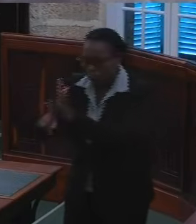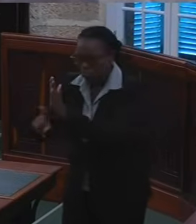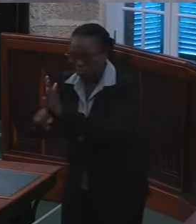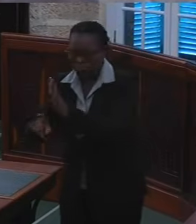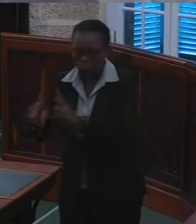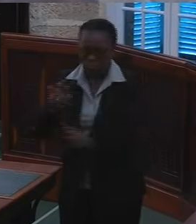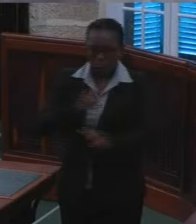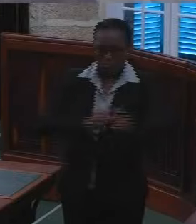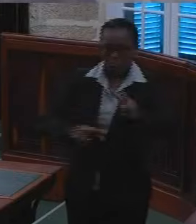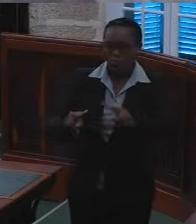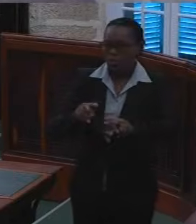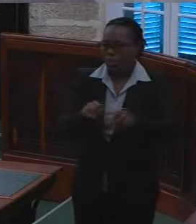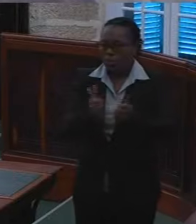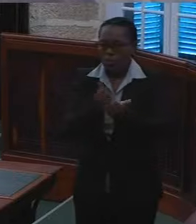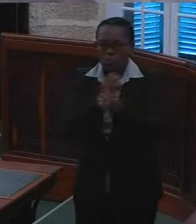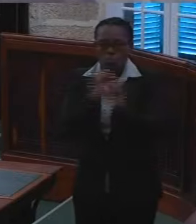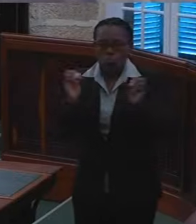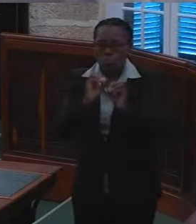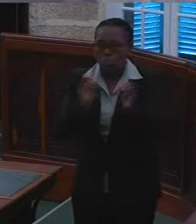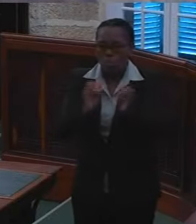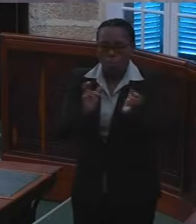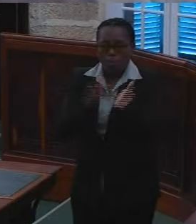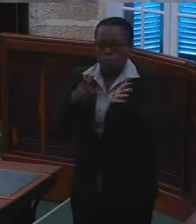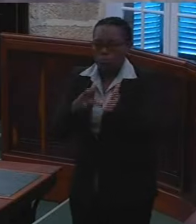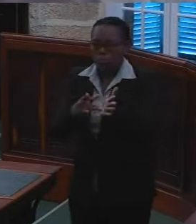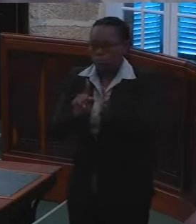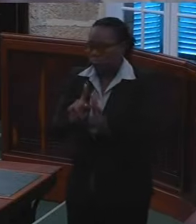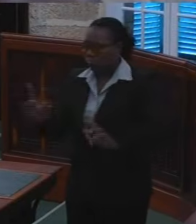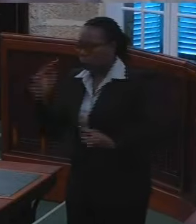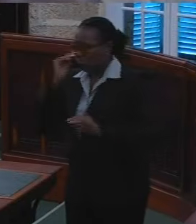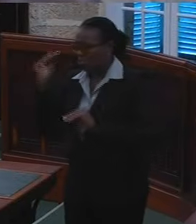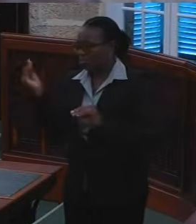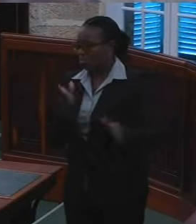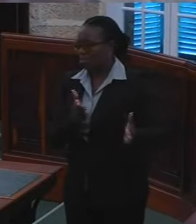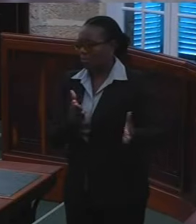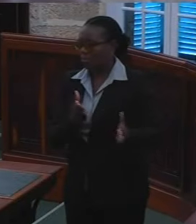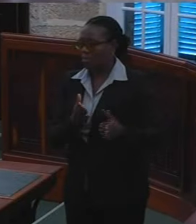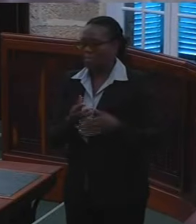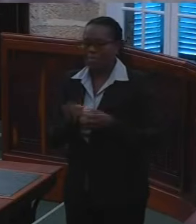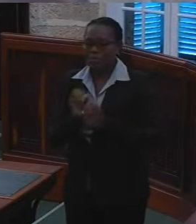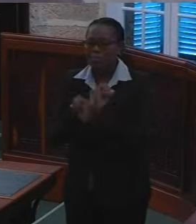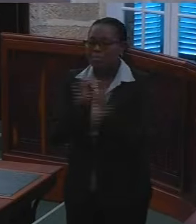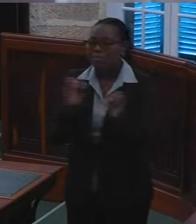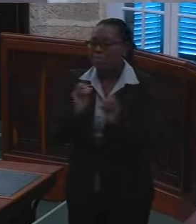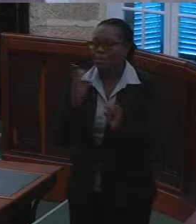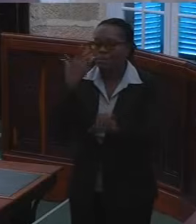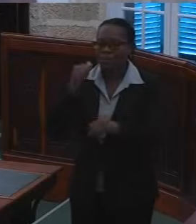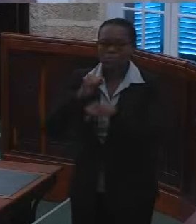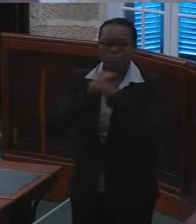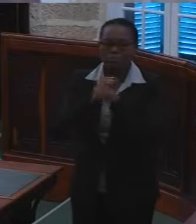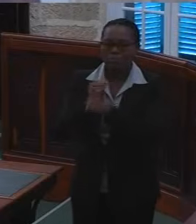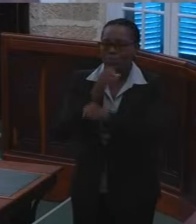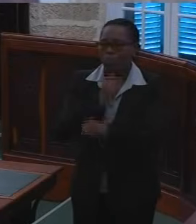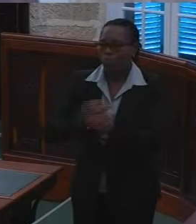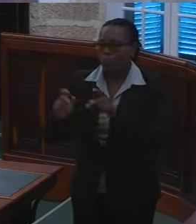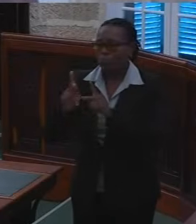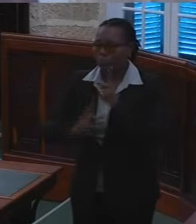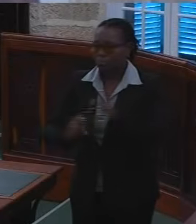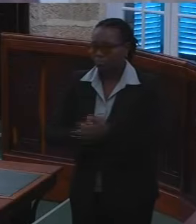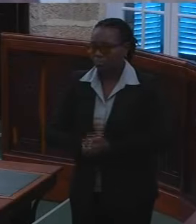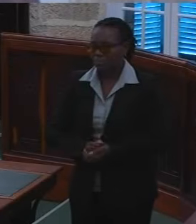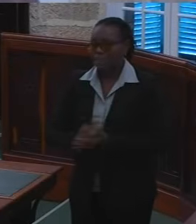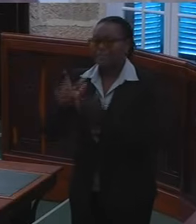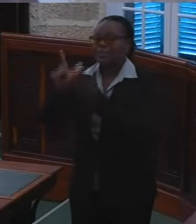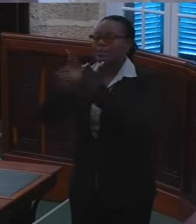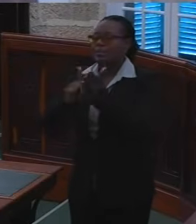no form of abuse, neglect, abandonment, psychological, you name it, when it comes to the protection of the elderly. So this legislation